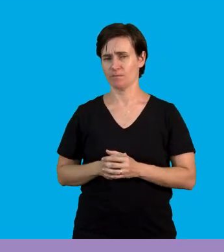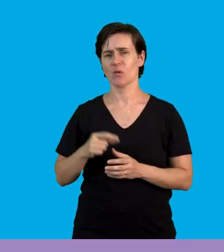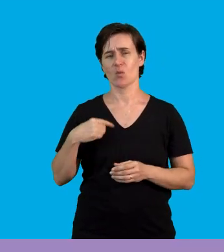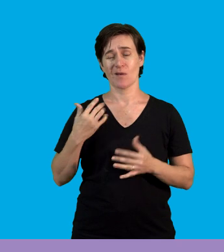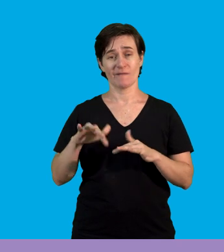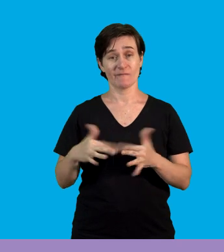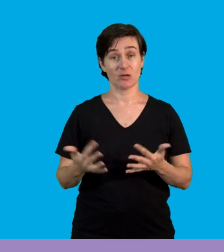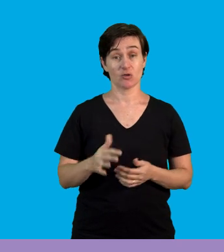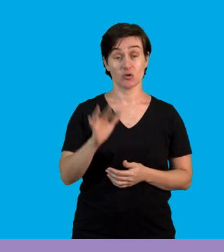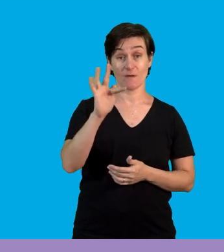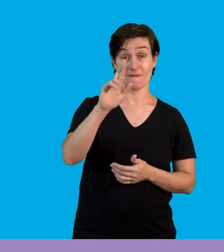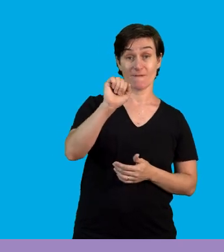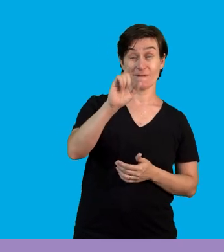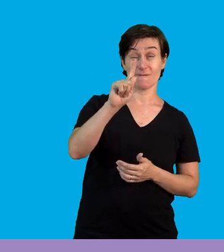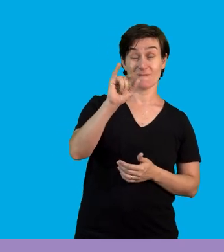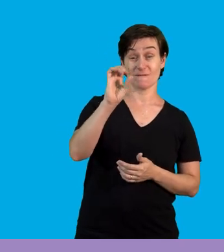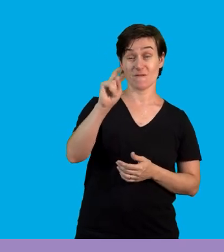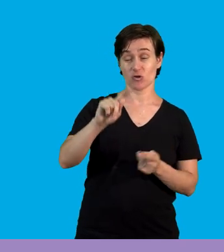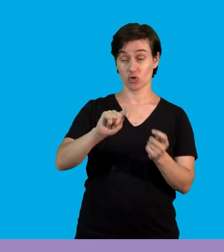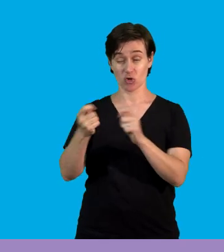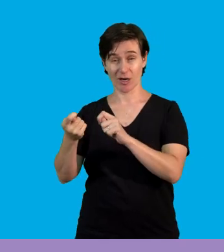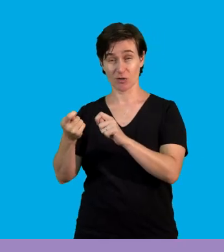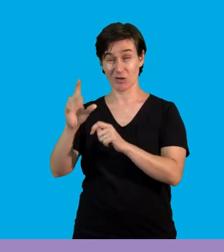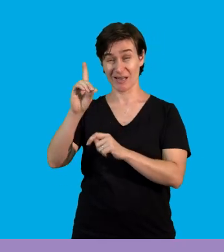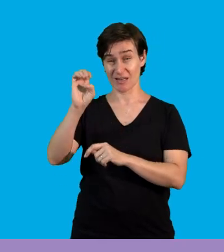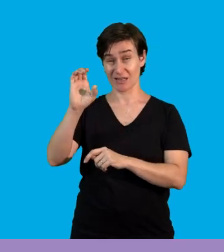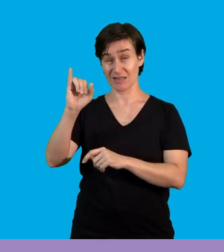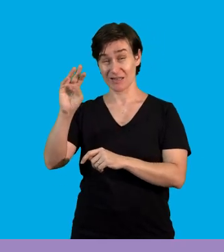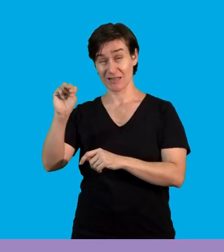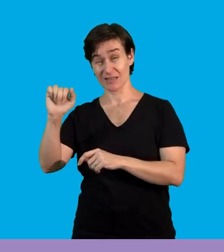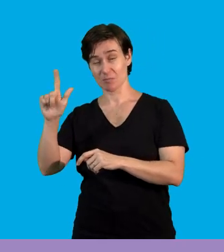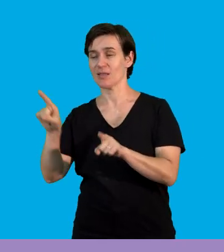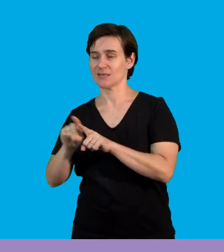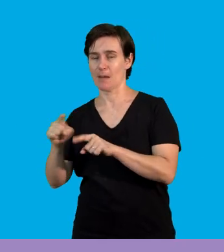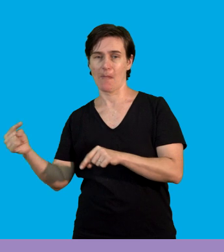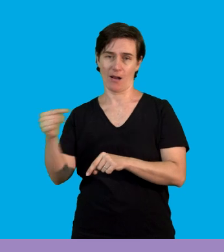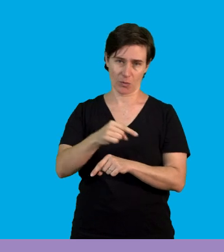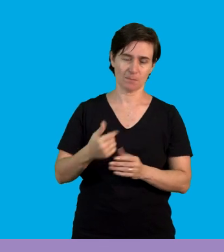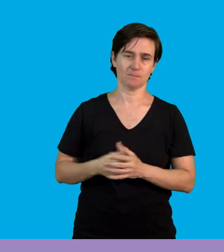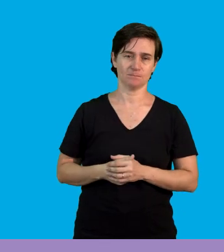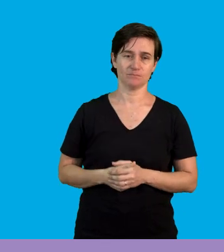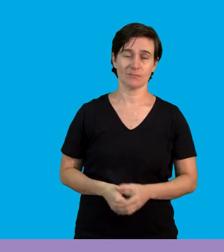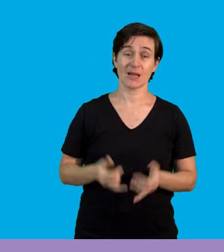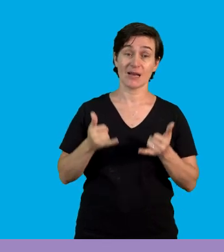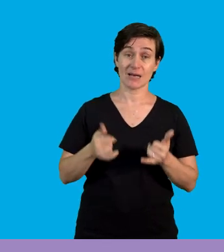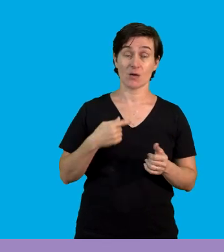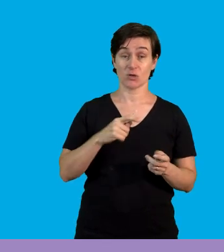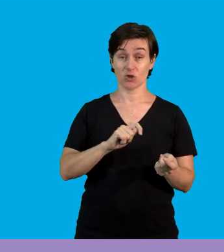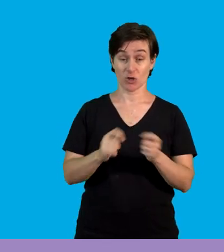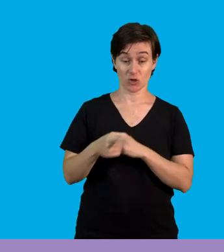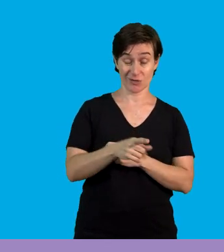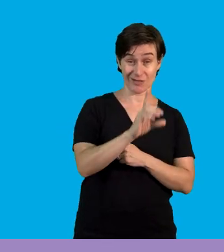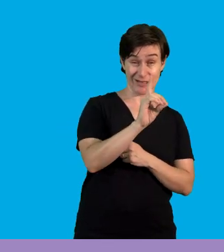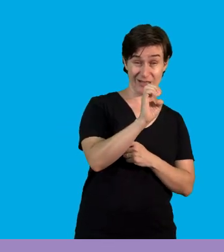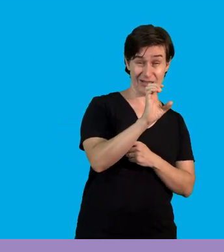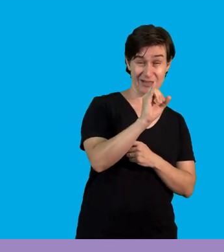to decimals and vice versa. Now, we are going to do decimals, converting decimals to percentages,